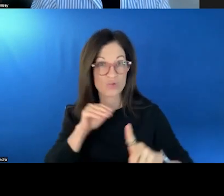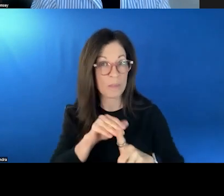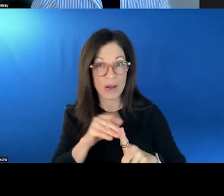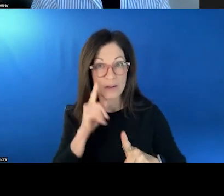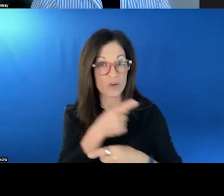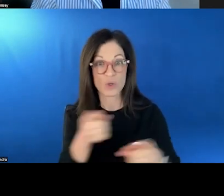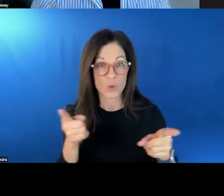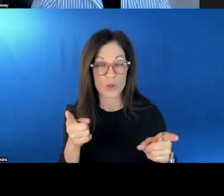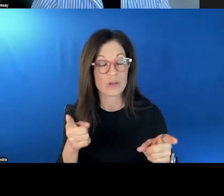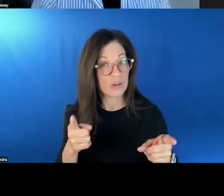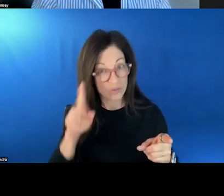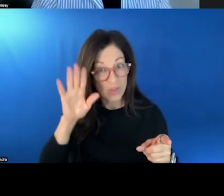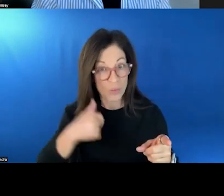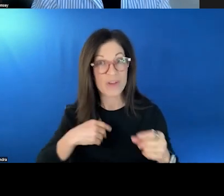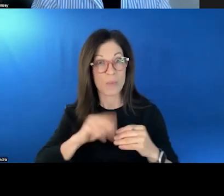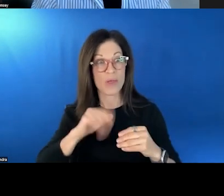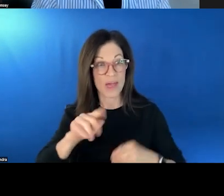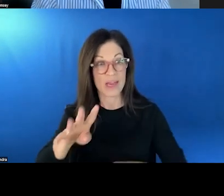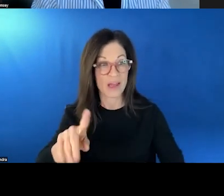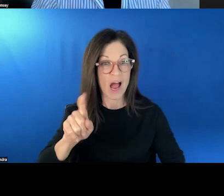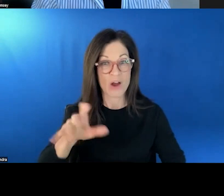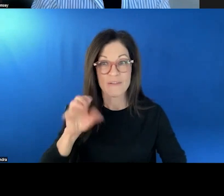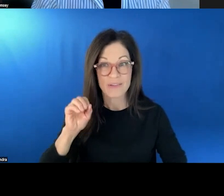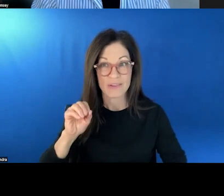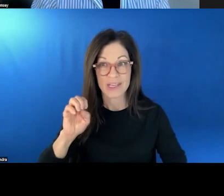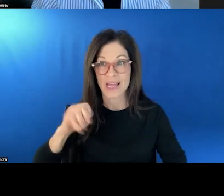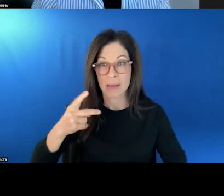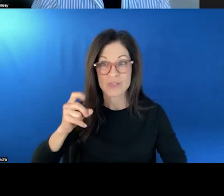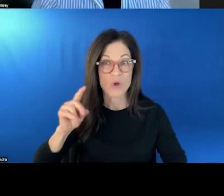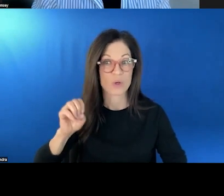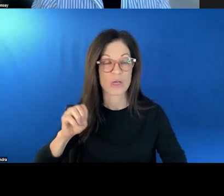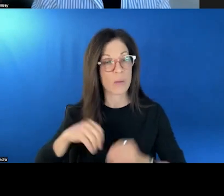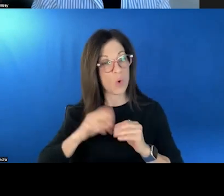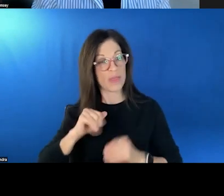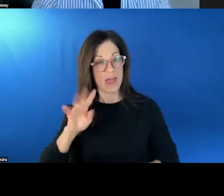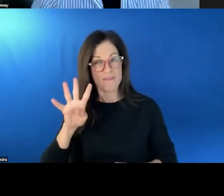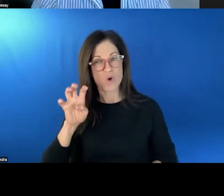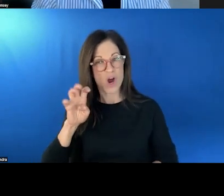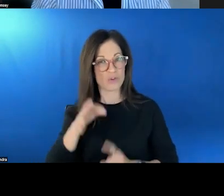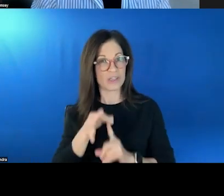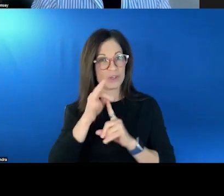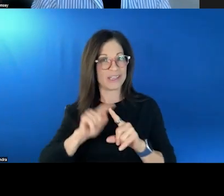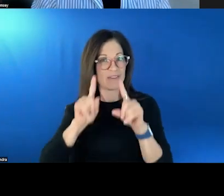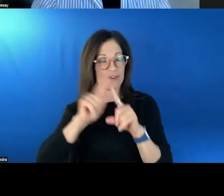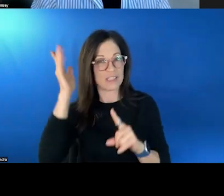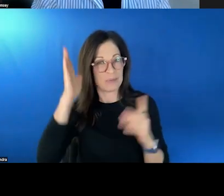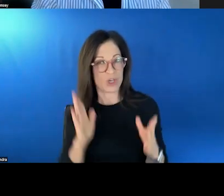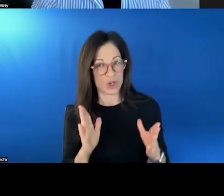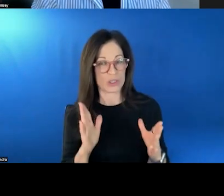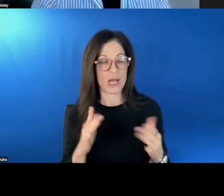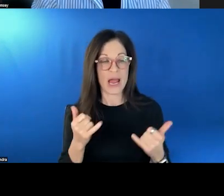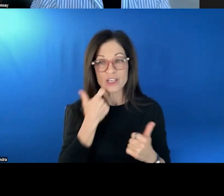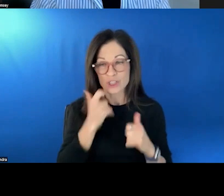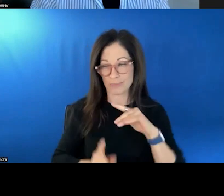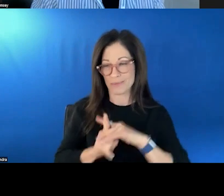had over 150 episodes, more than 400 unique speakers at this point. And it just popped up in the